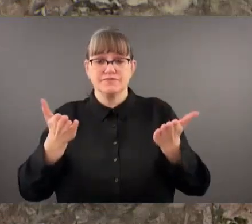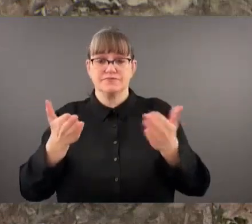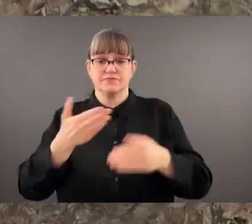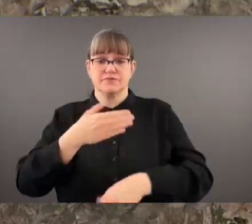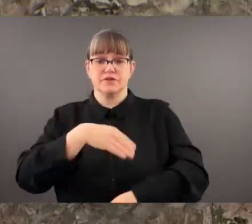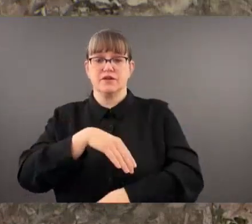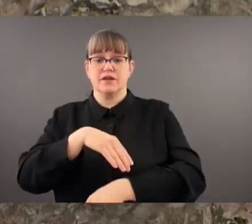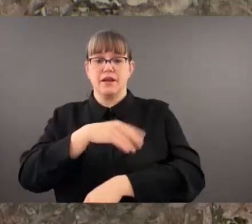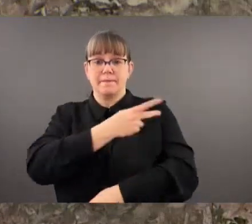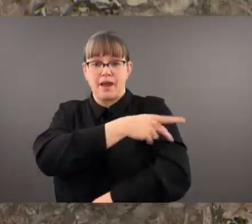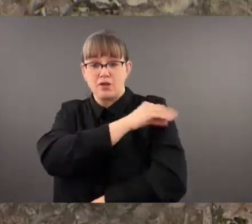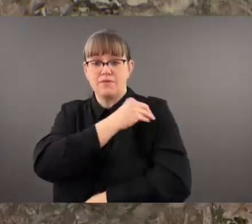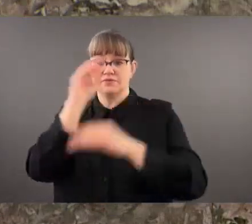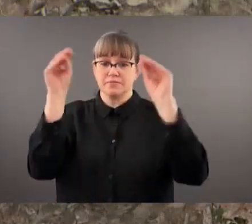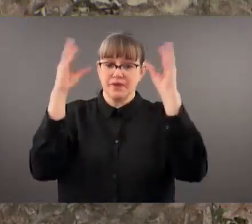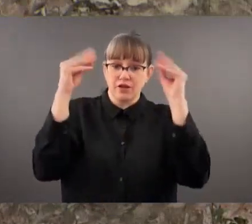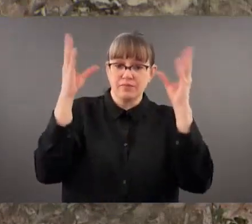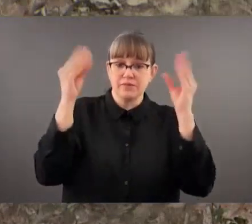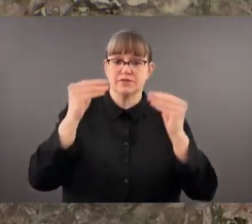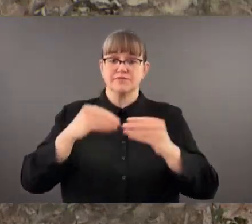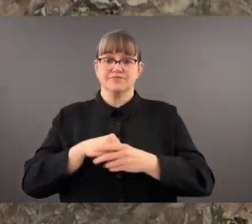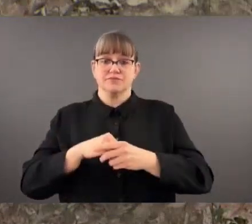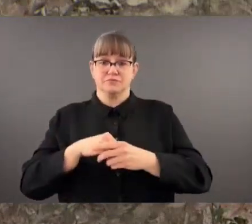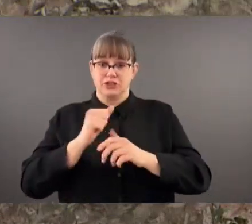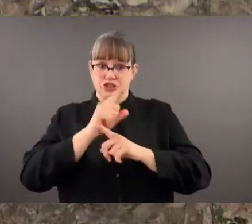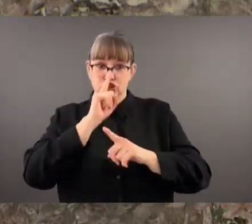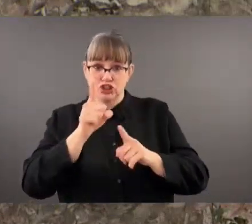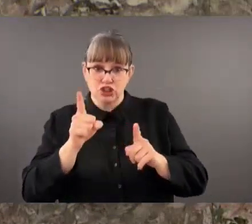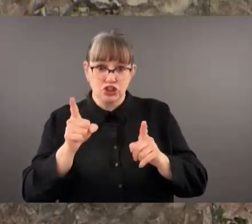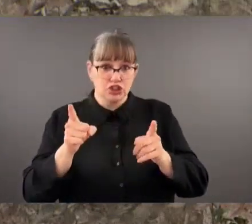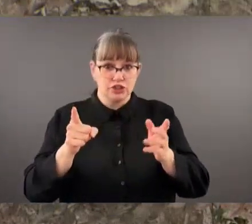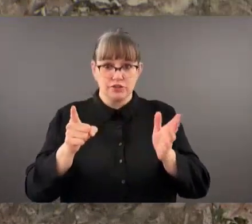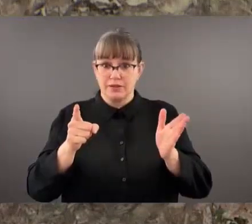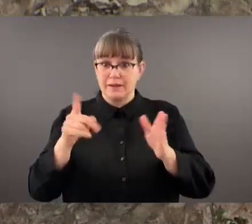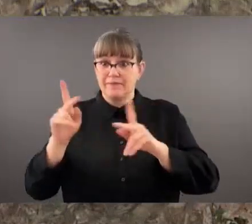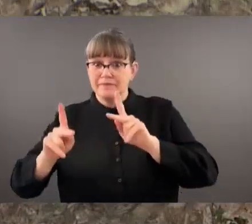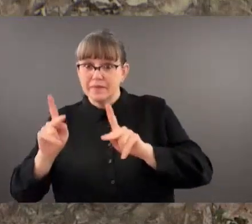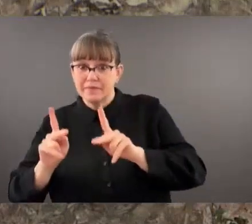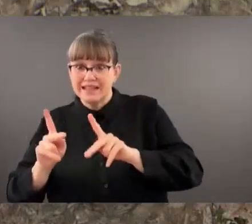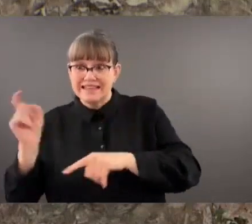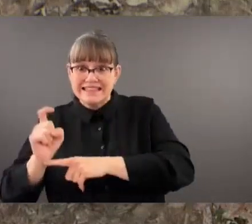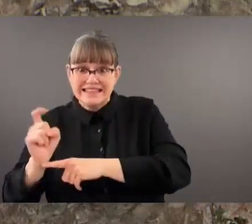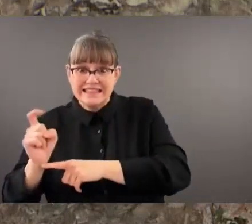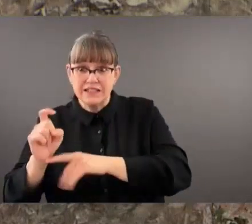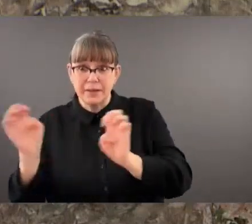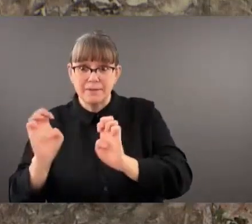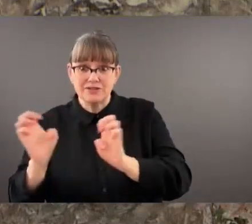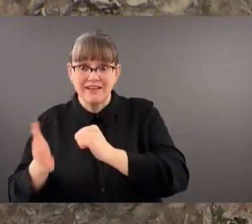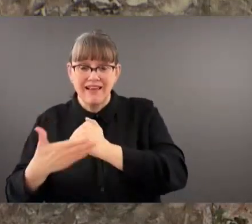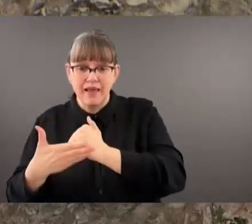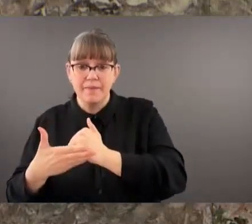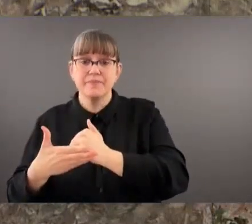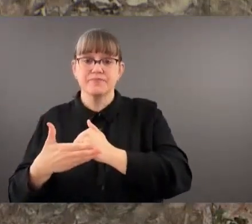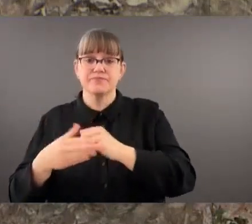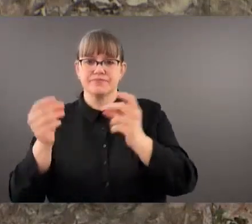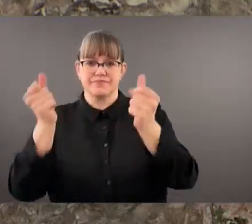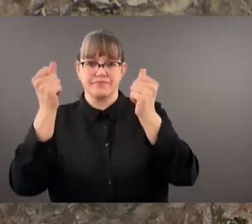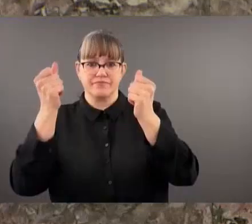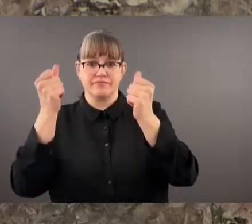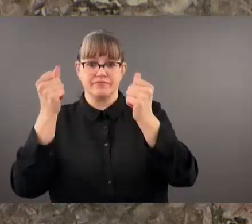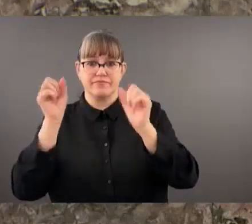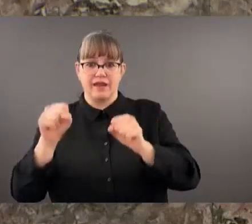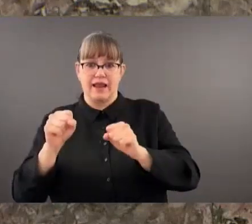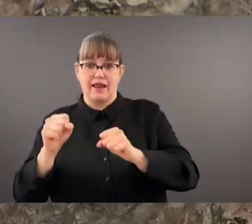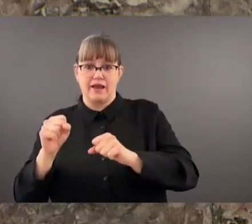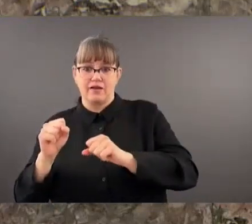of course, to ensure that people get to care as quickly as possible when they need it. But, Mr. Speaker, it's also why we're continuing